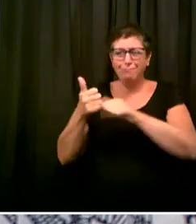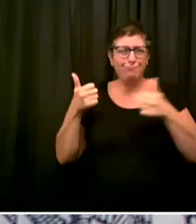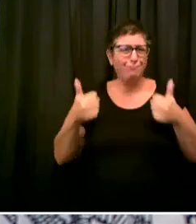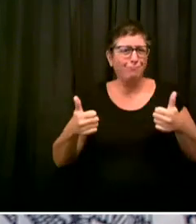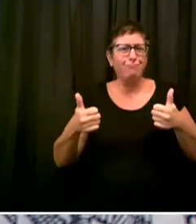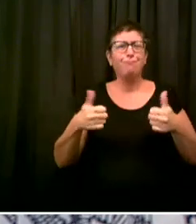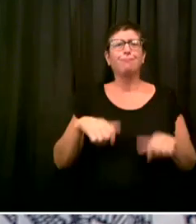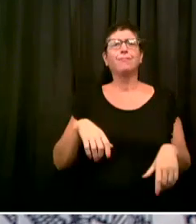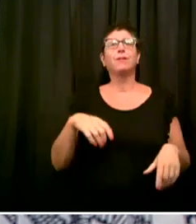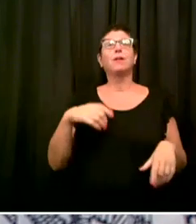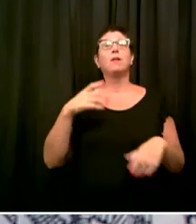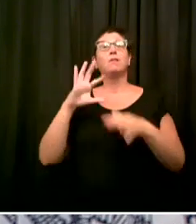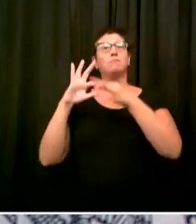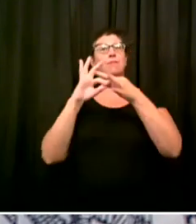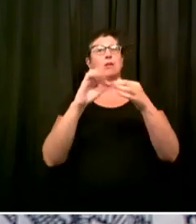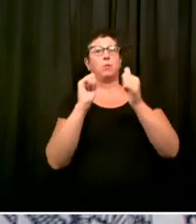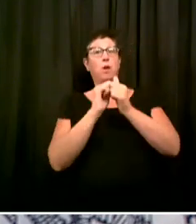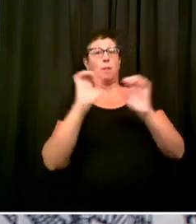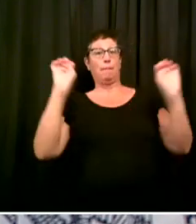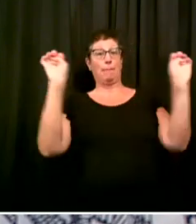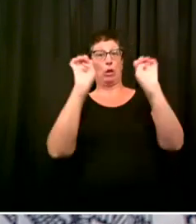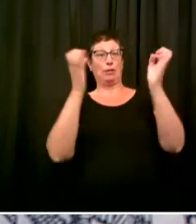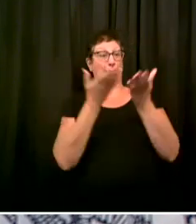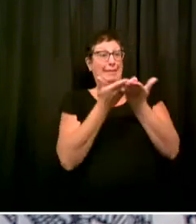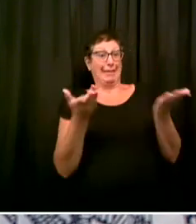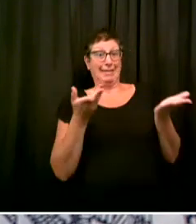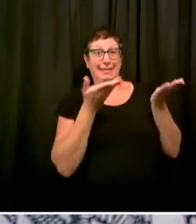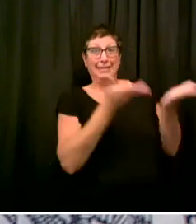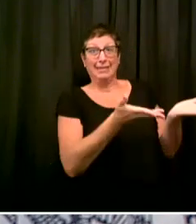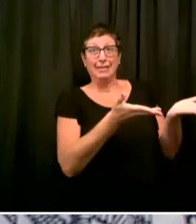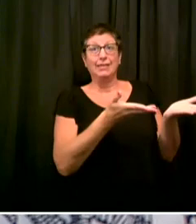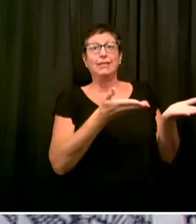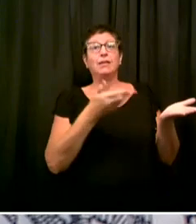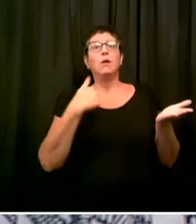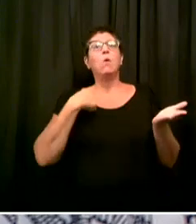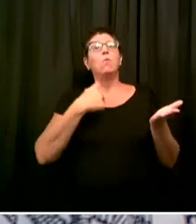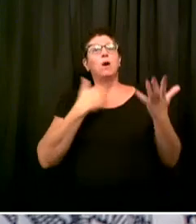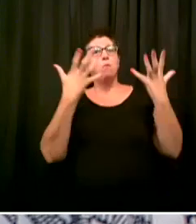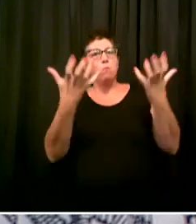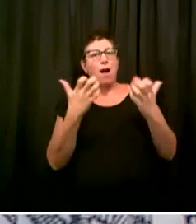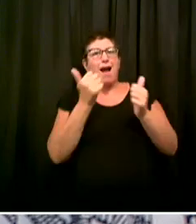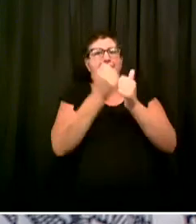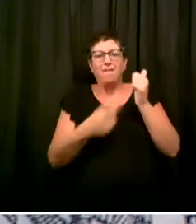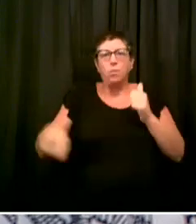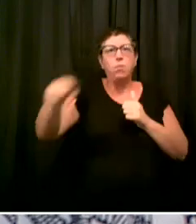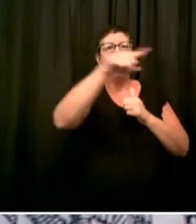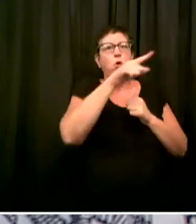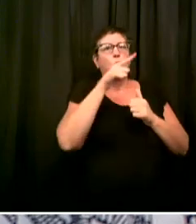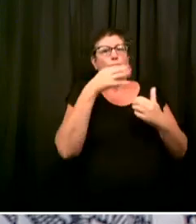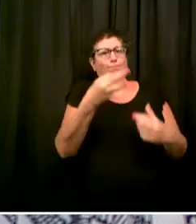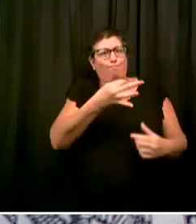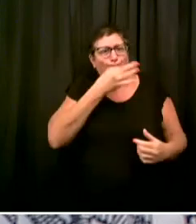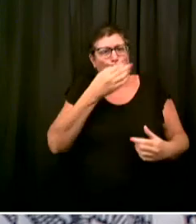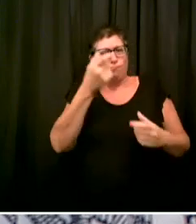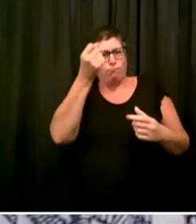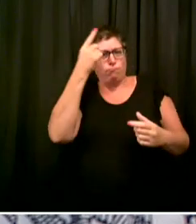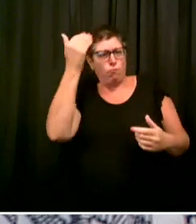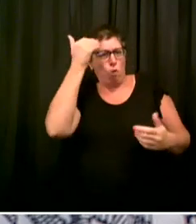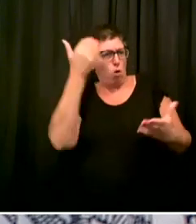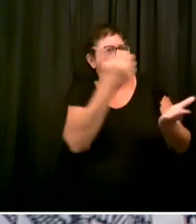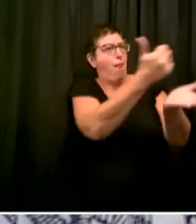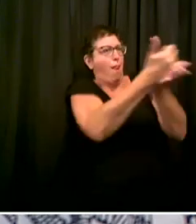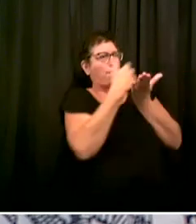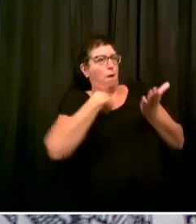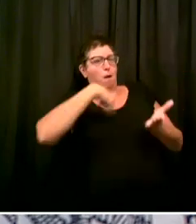emergency supplies, we wanted everyone who could help us to get involved. I don't know that last piece that you said about